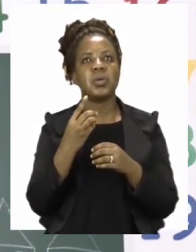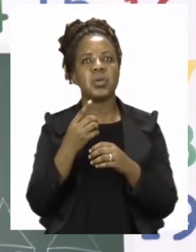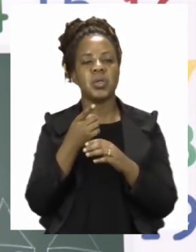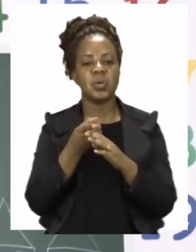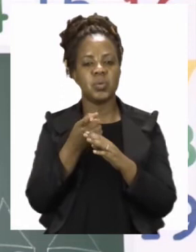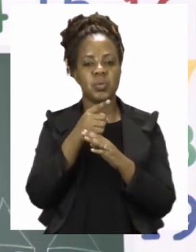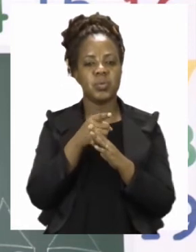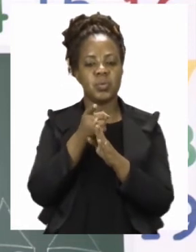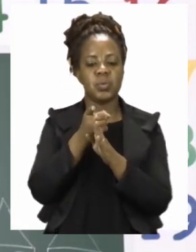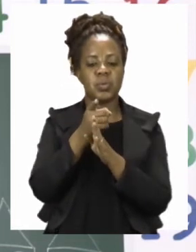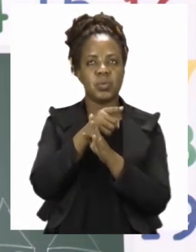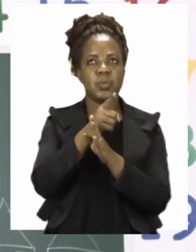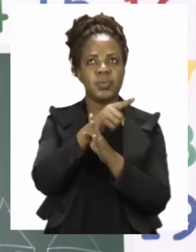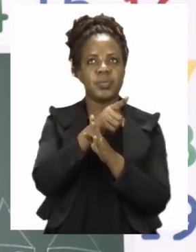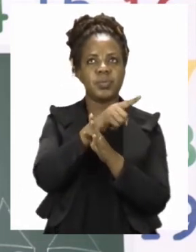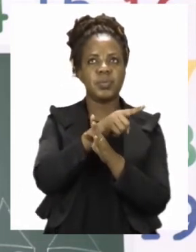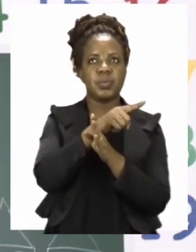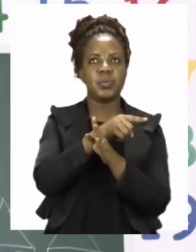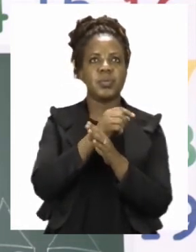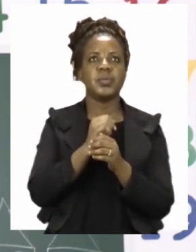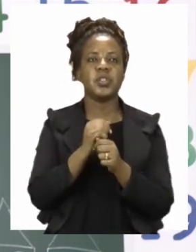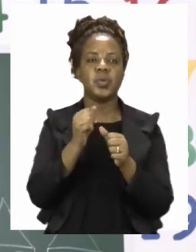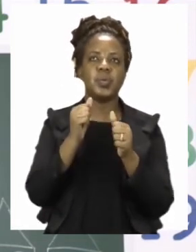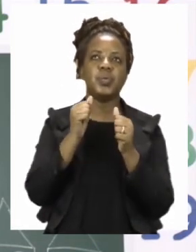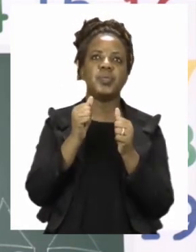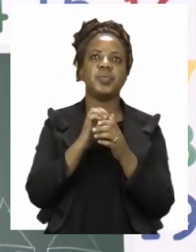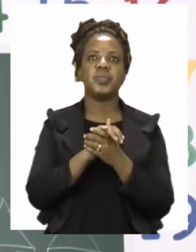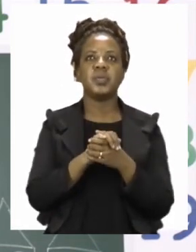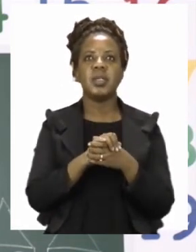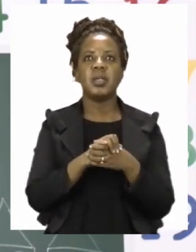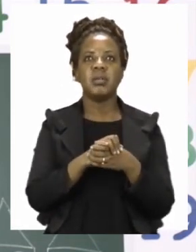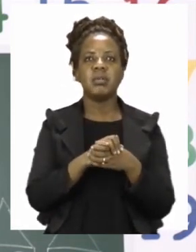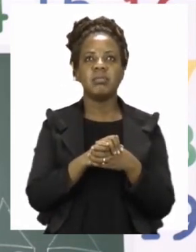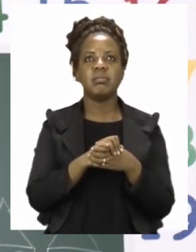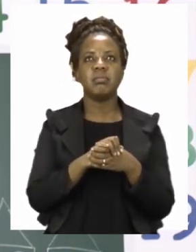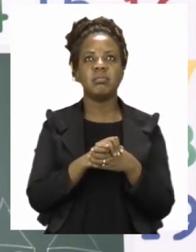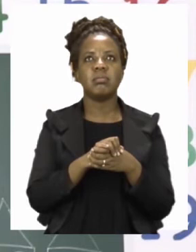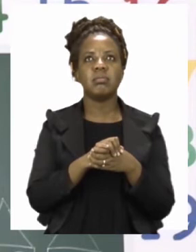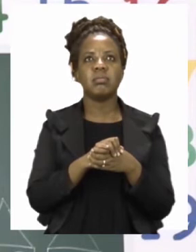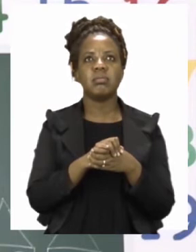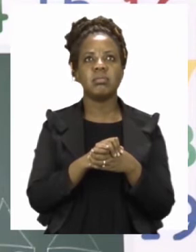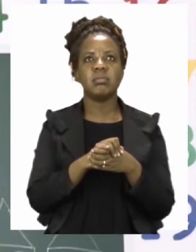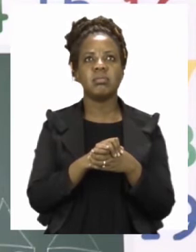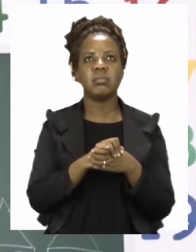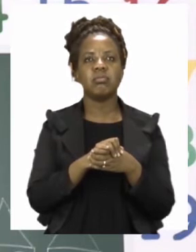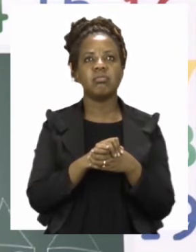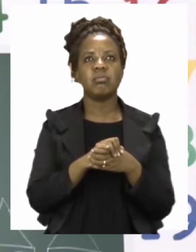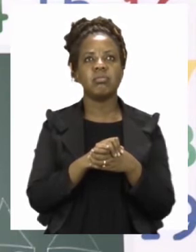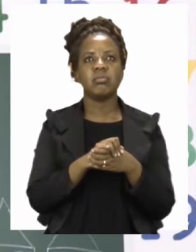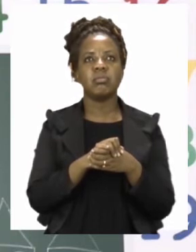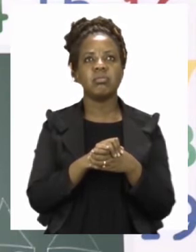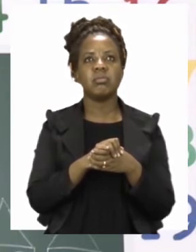away 2. So we're going to cross out 2. 1,